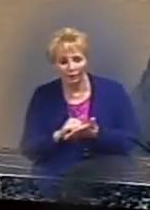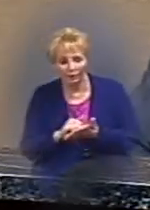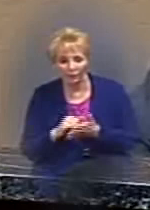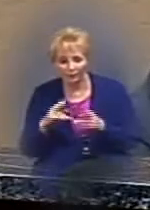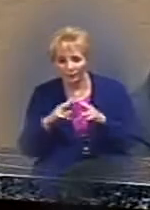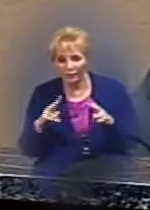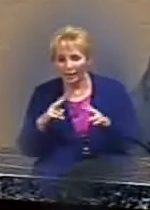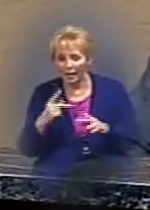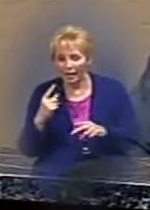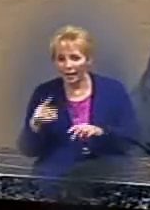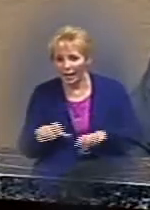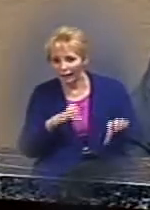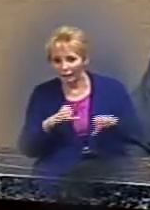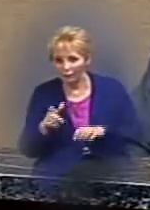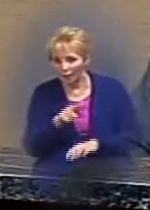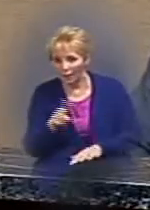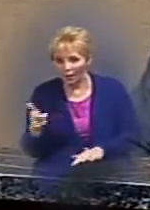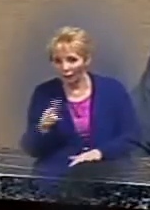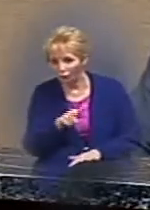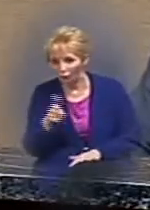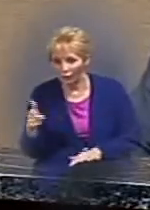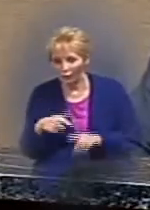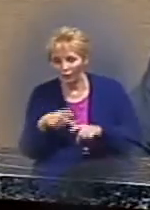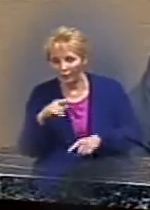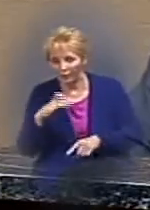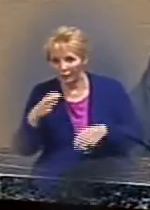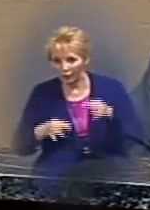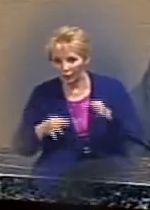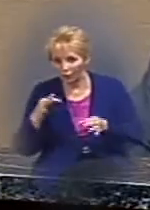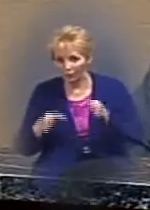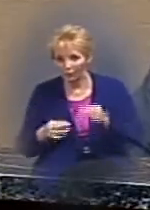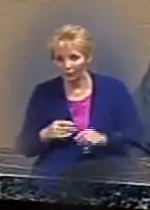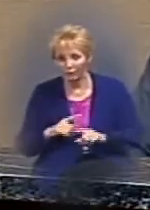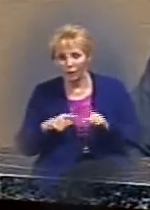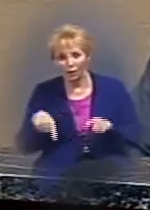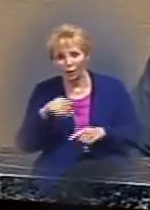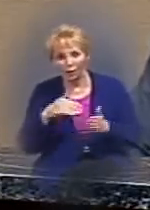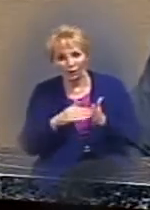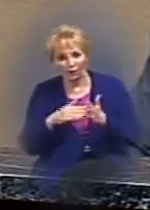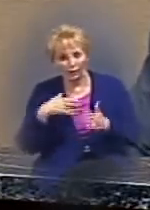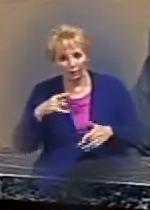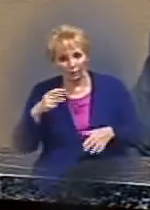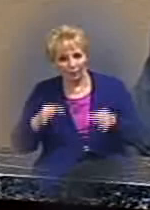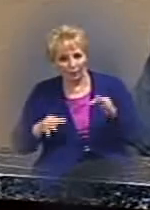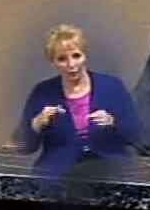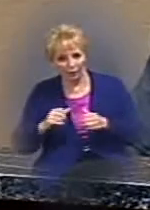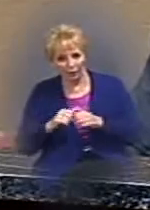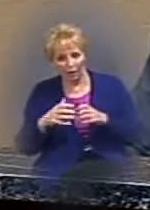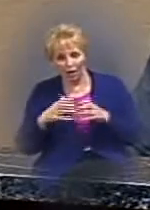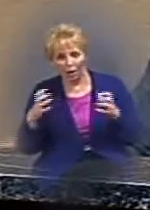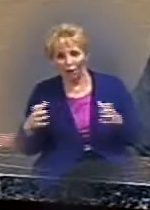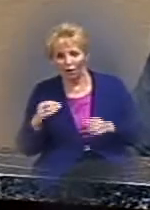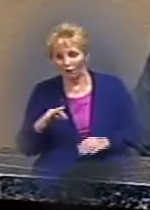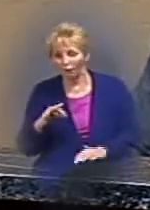very active back and forth with speakers at public hearings. What you often have at public hearings, of course, is a lot of